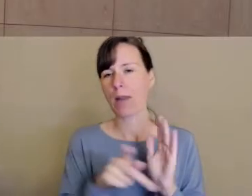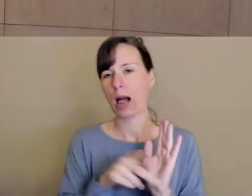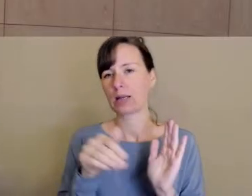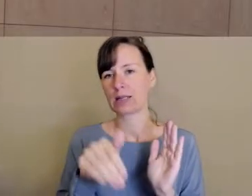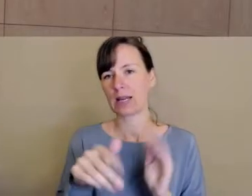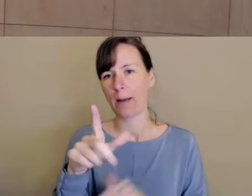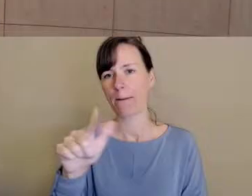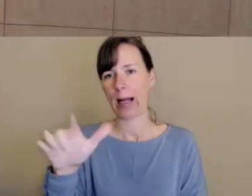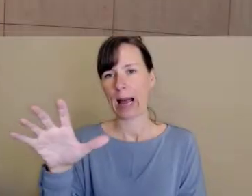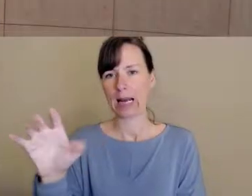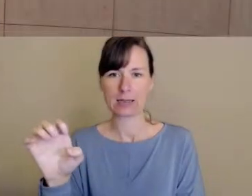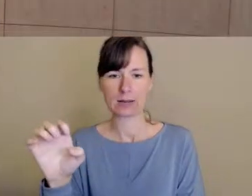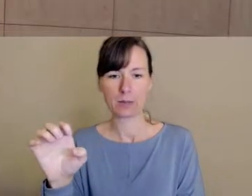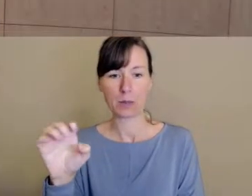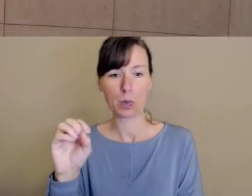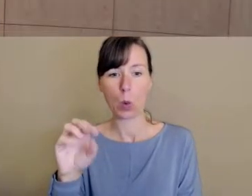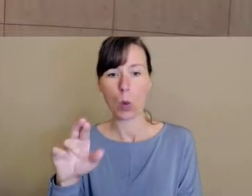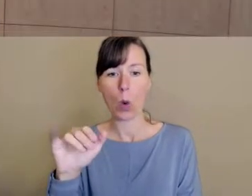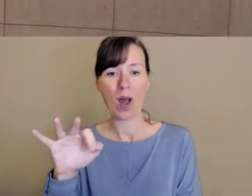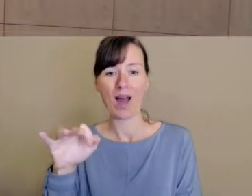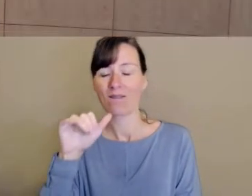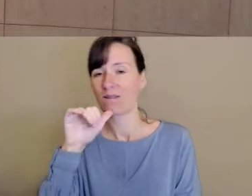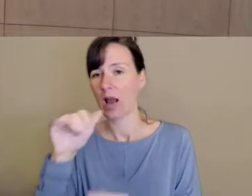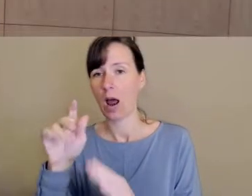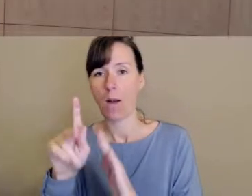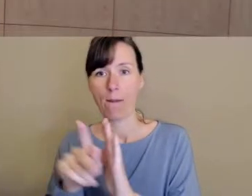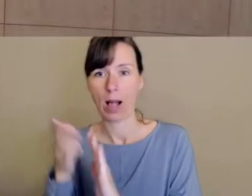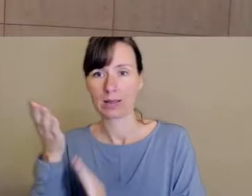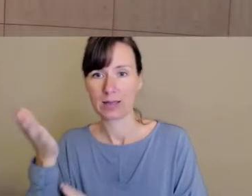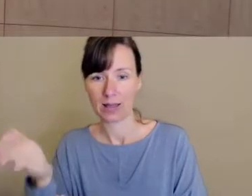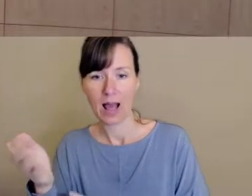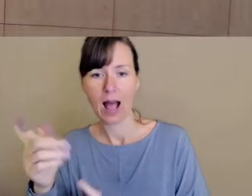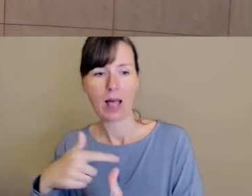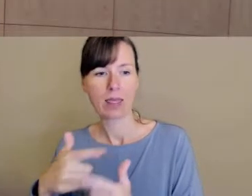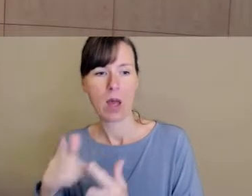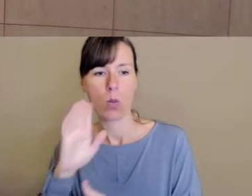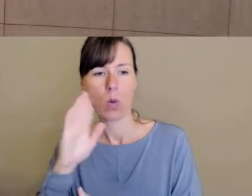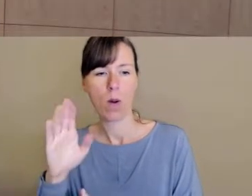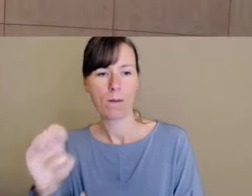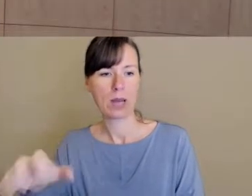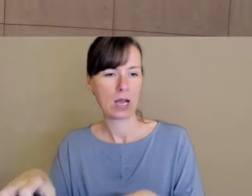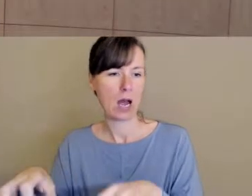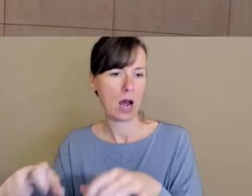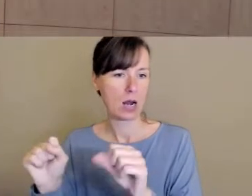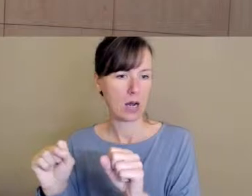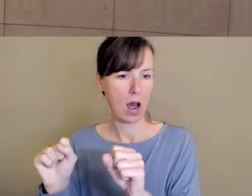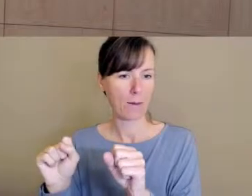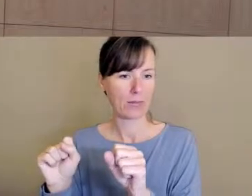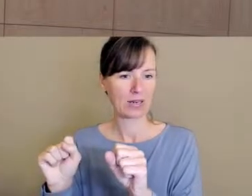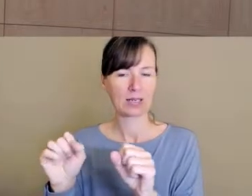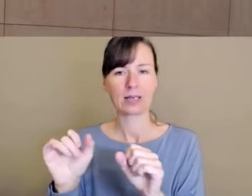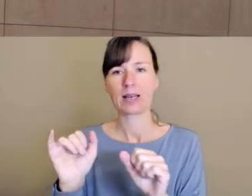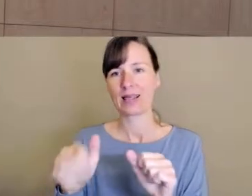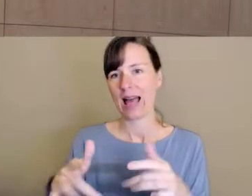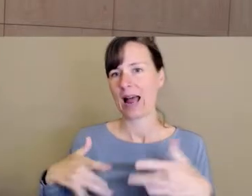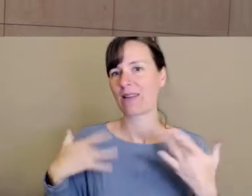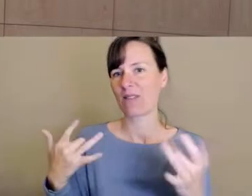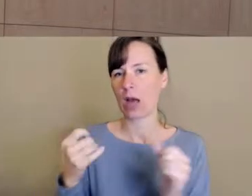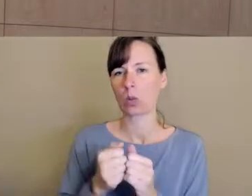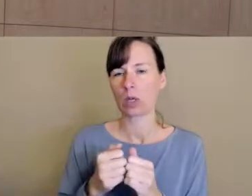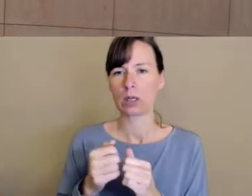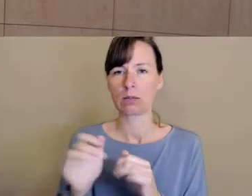in place, then we would be adopting the event with similar language.